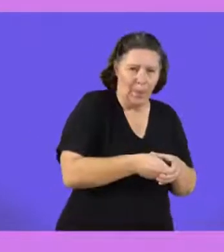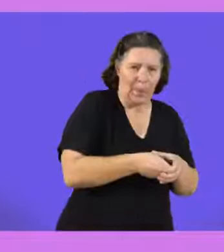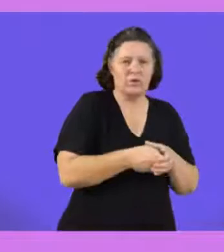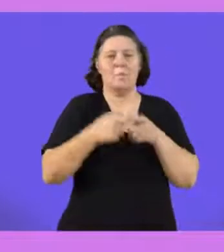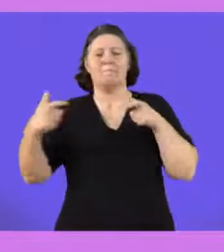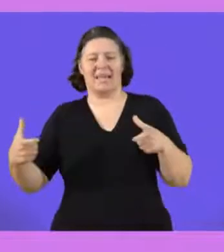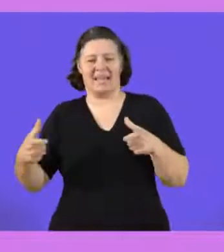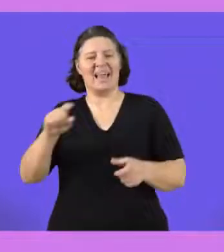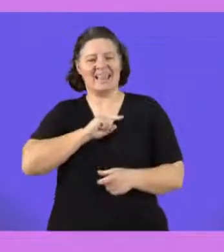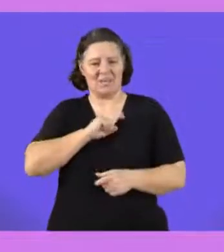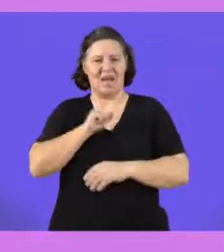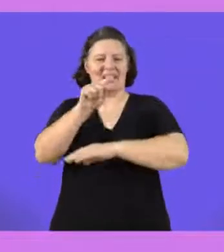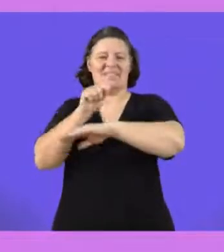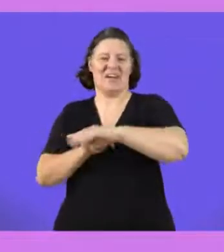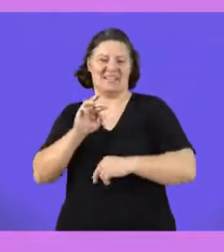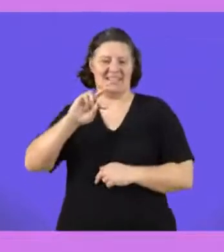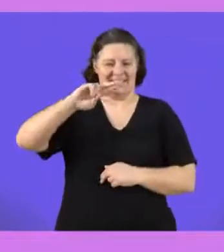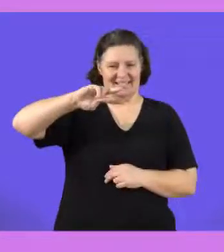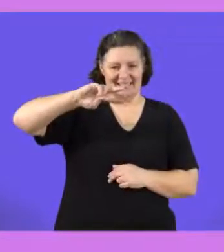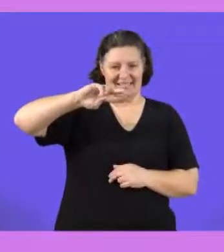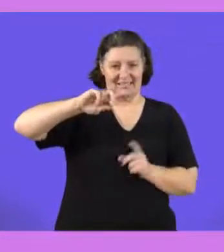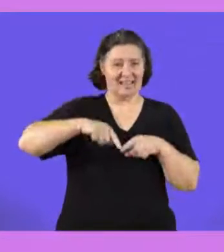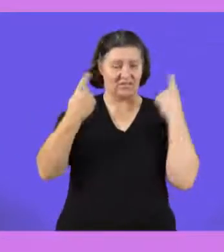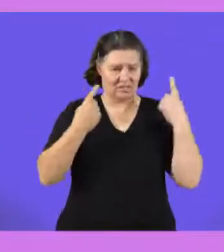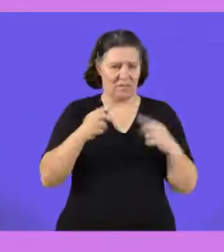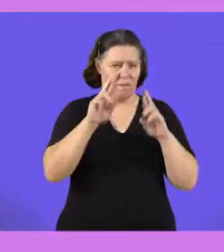from small to big, hence we have the division sign there.